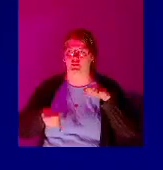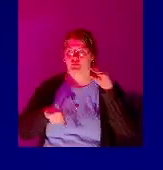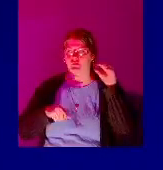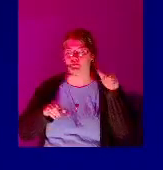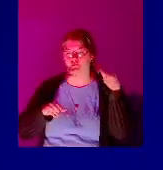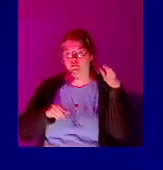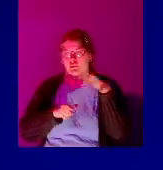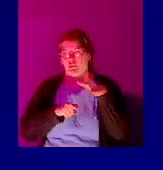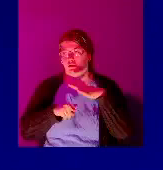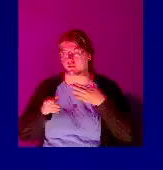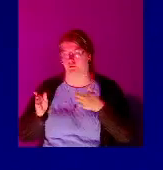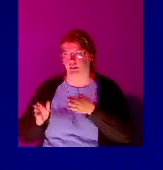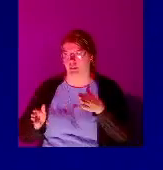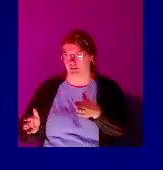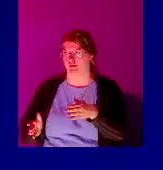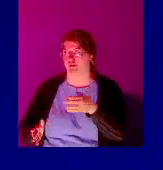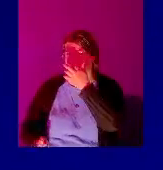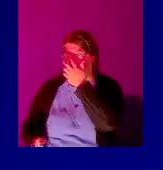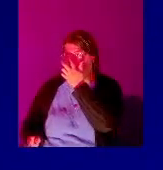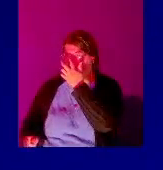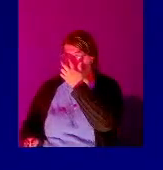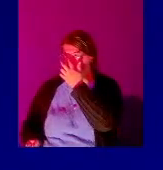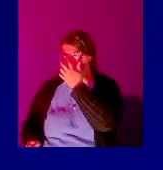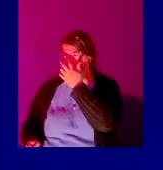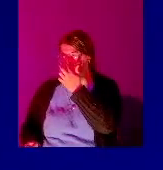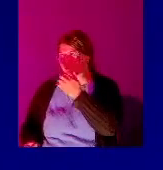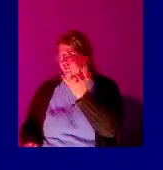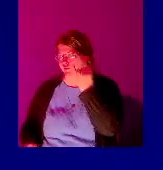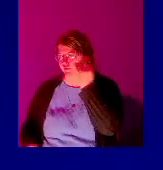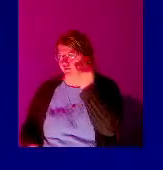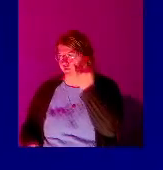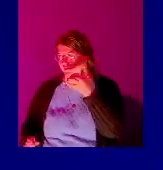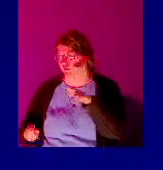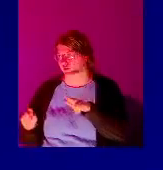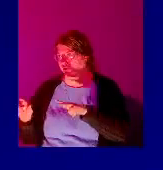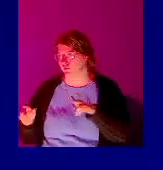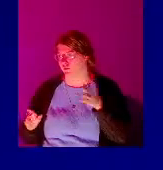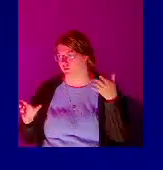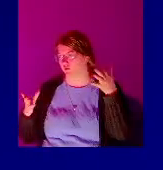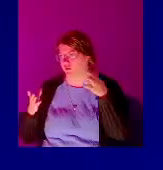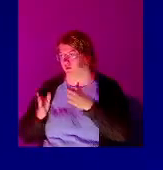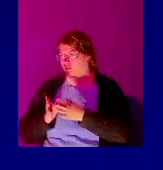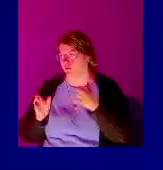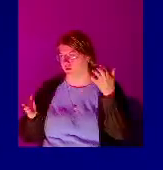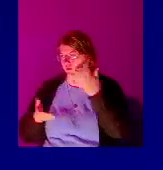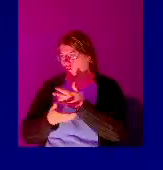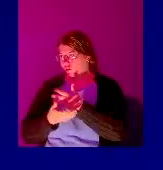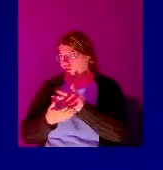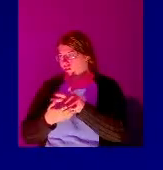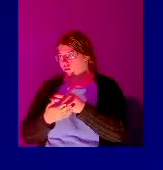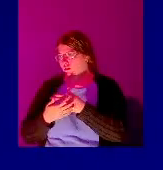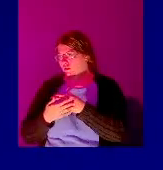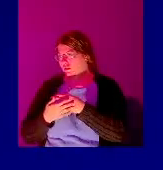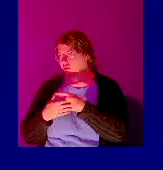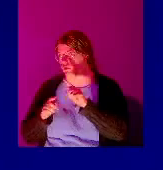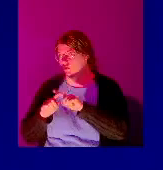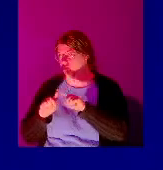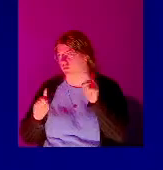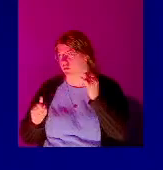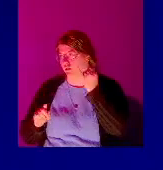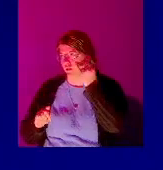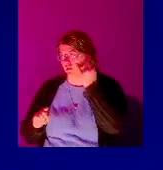dark, I promise you will bump. You will fall down. But when you have the word of God in you, the word of